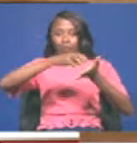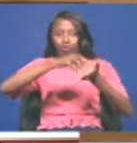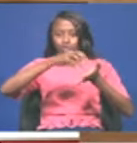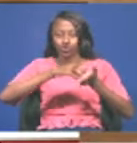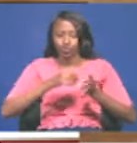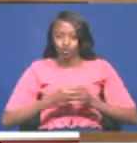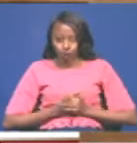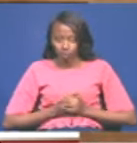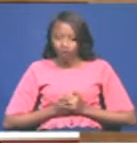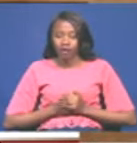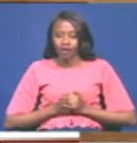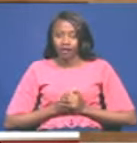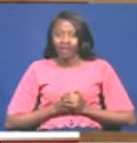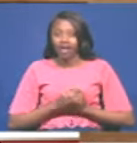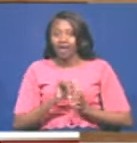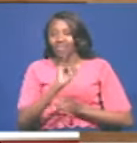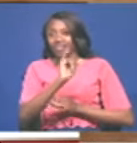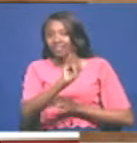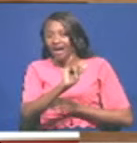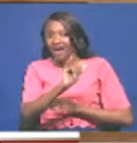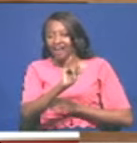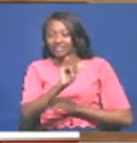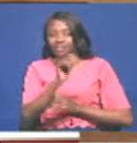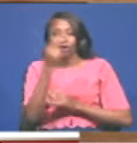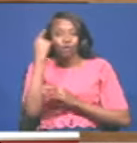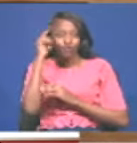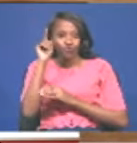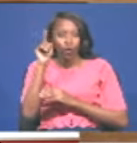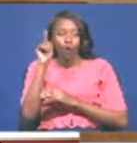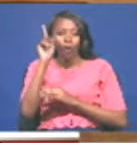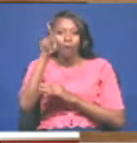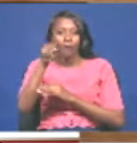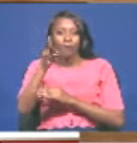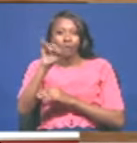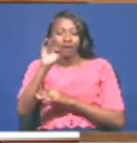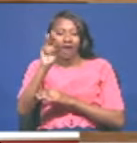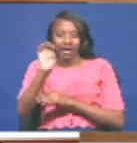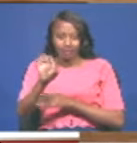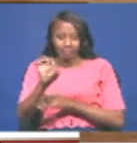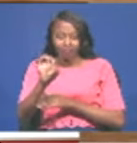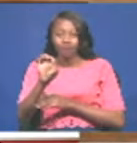and that is the position of the Prime Cabinet Secretary.